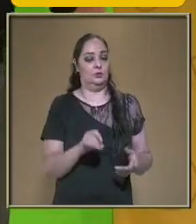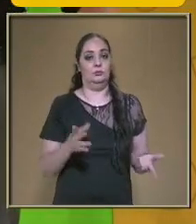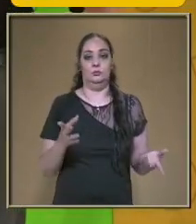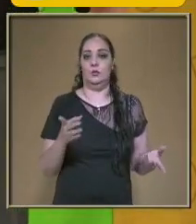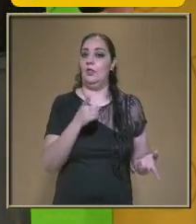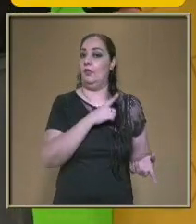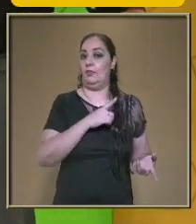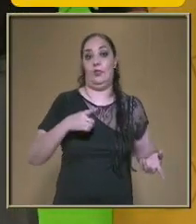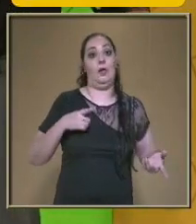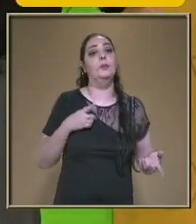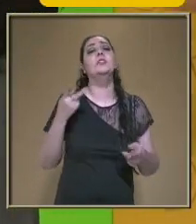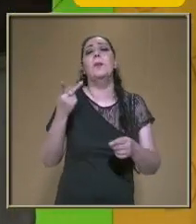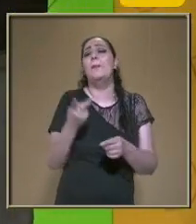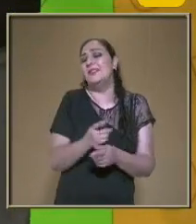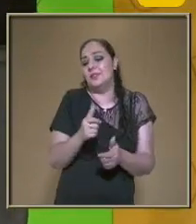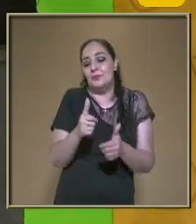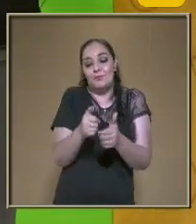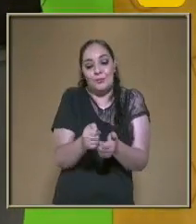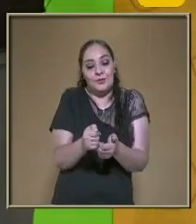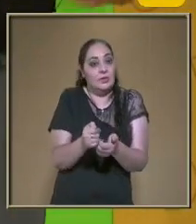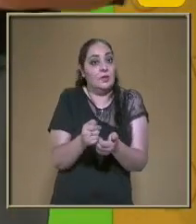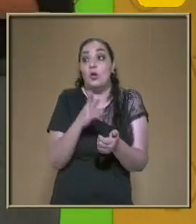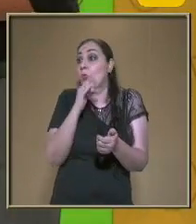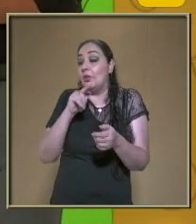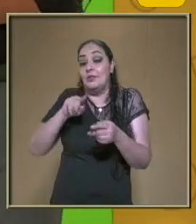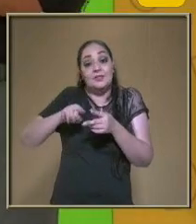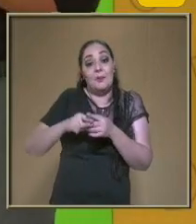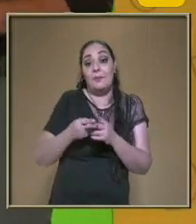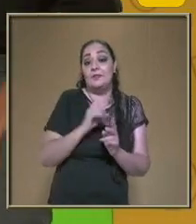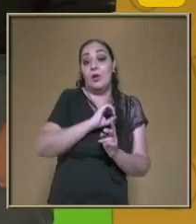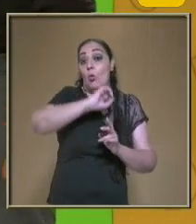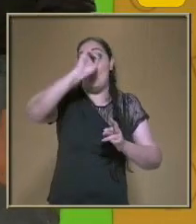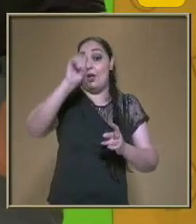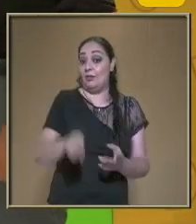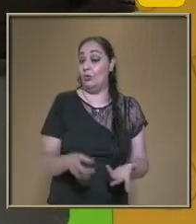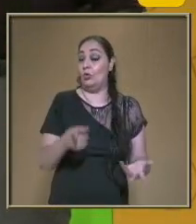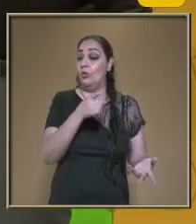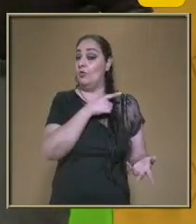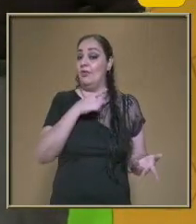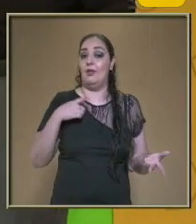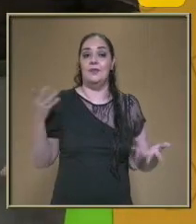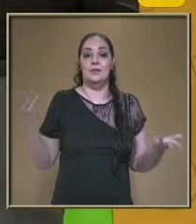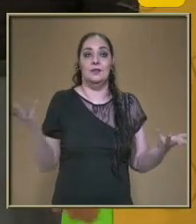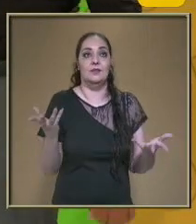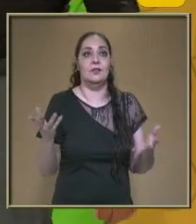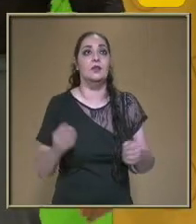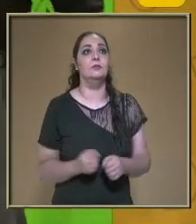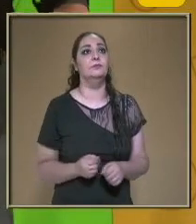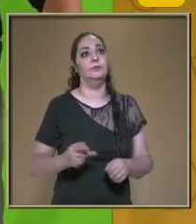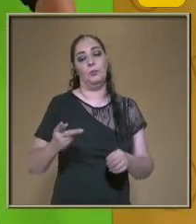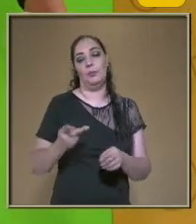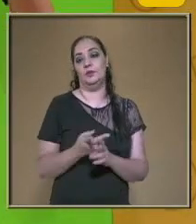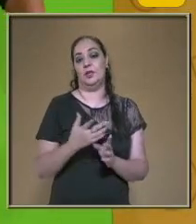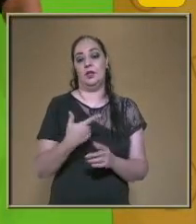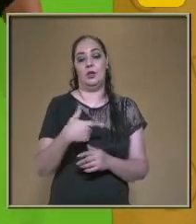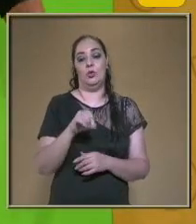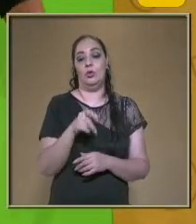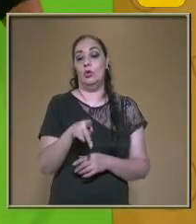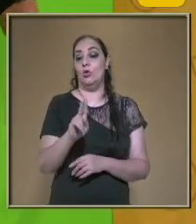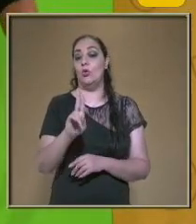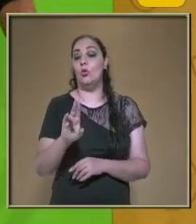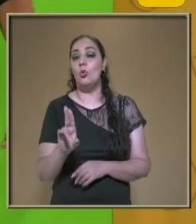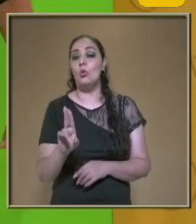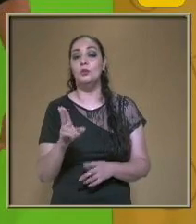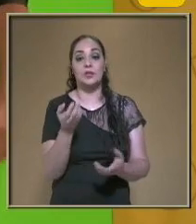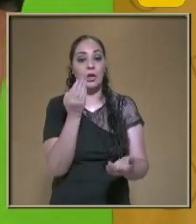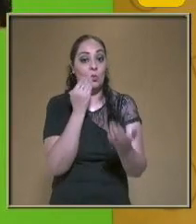le oprimes al botón de start? No inicias el juego. Es obligatorio. Okay? Then, Goku is eating, just